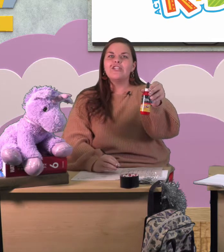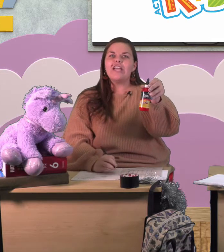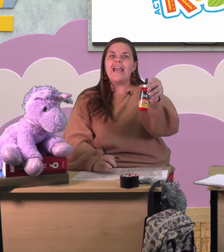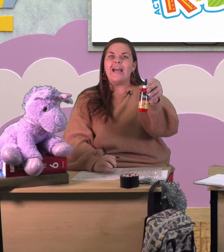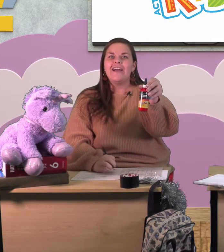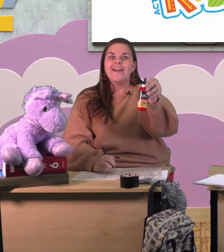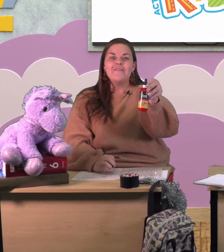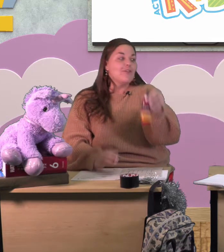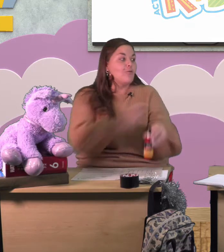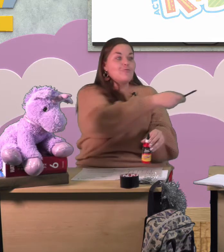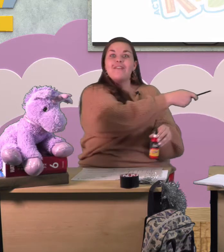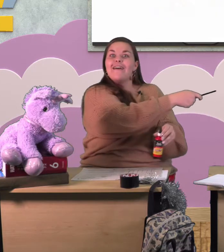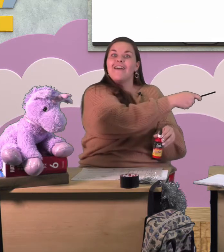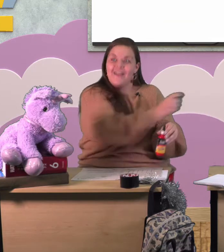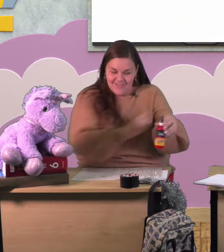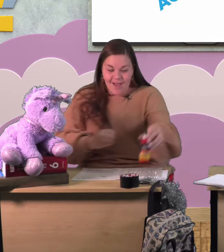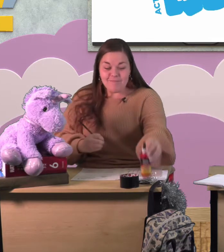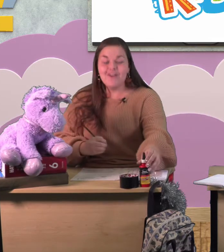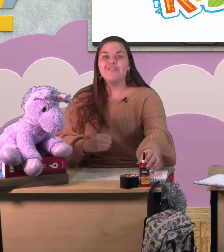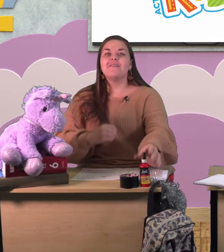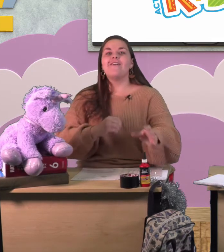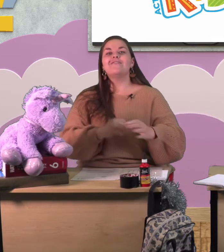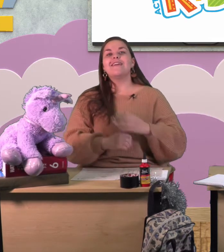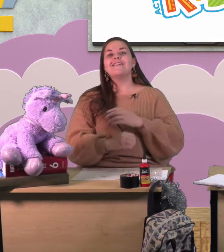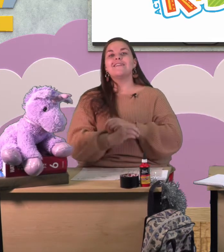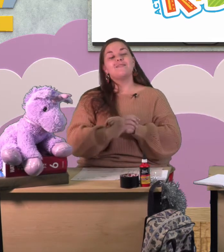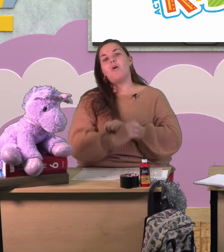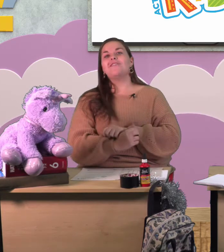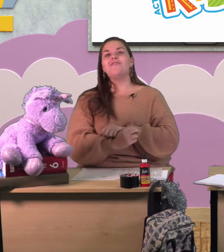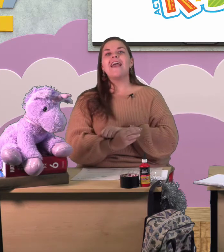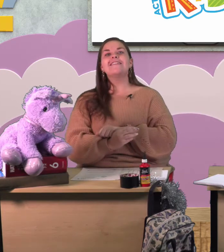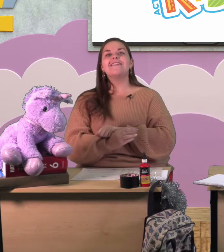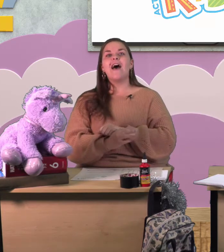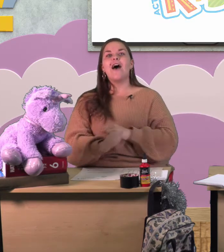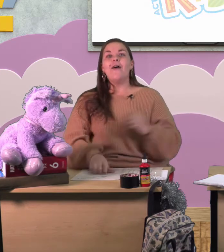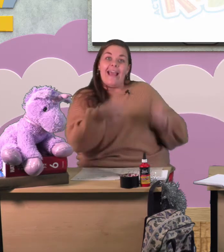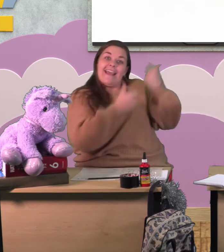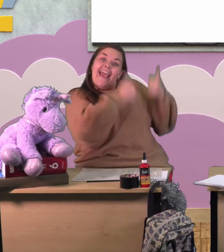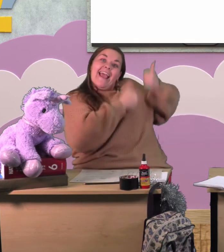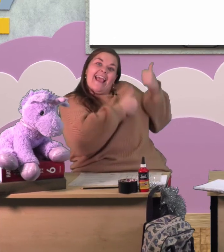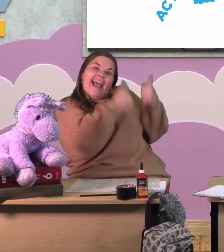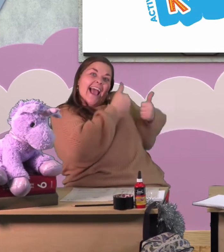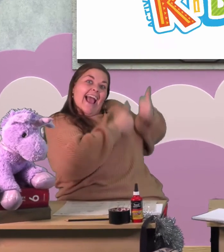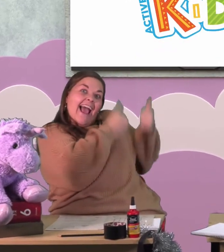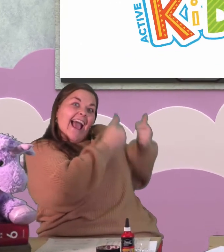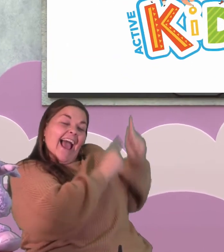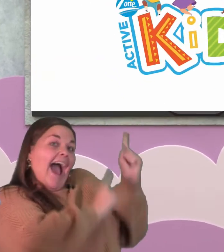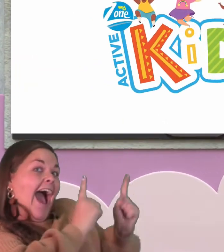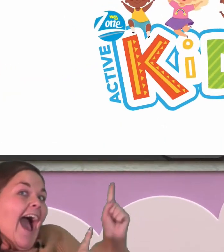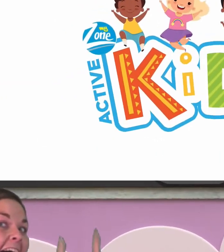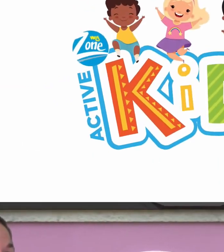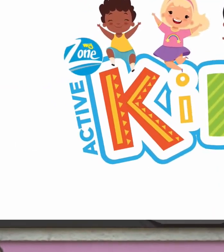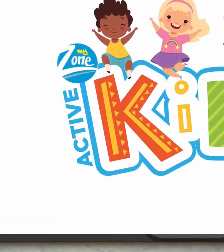ready, rulers, check your ruler, because we're going to get smartificated now.